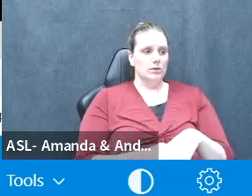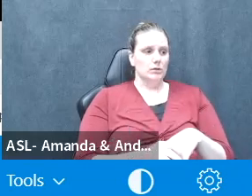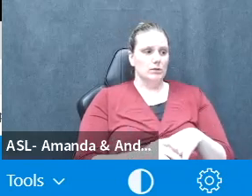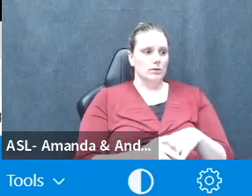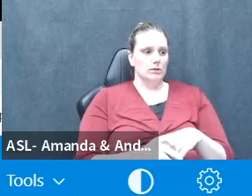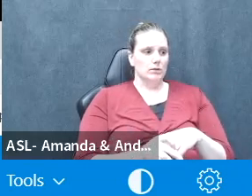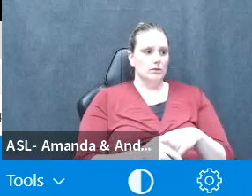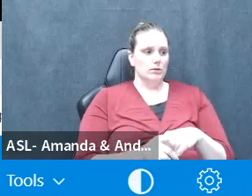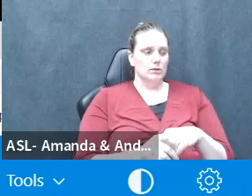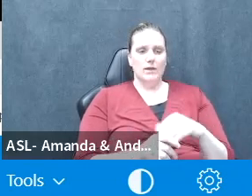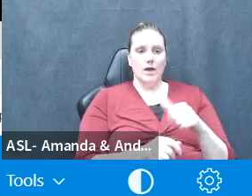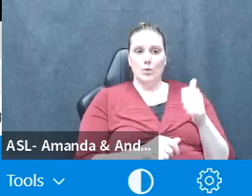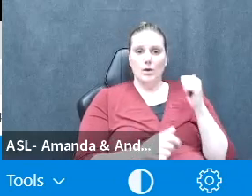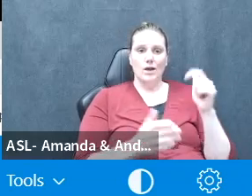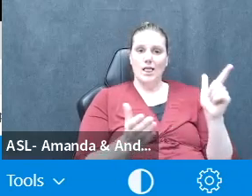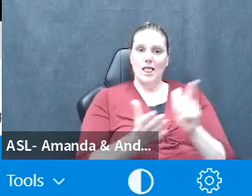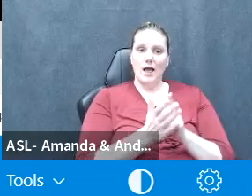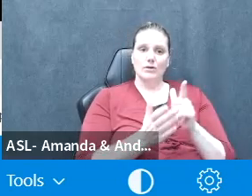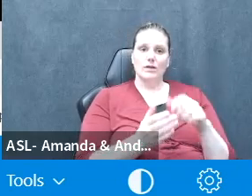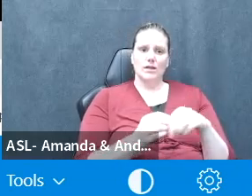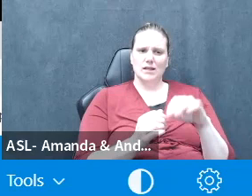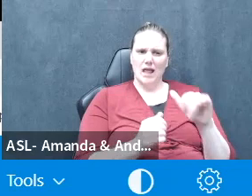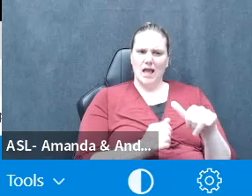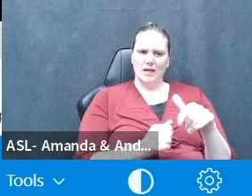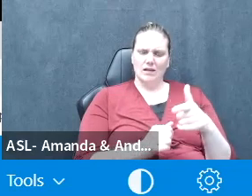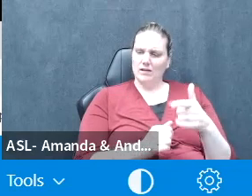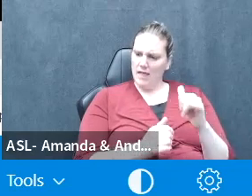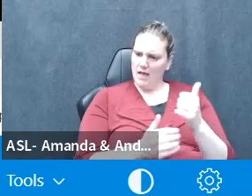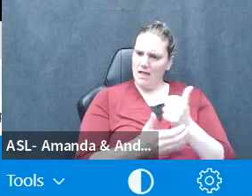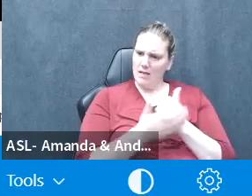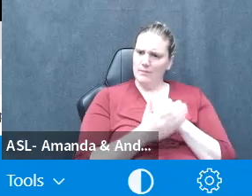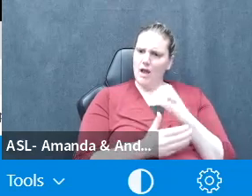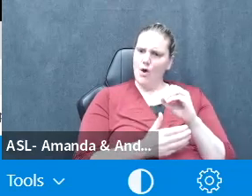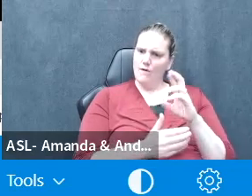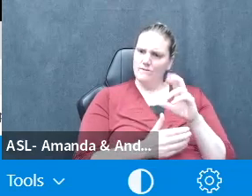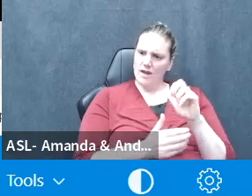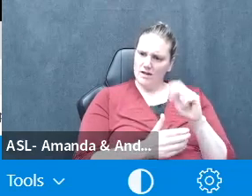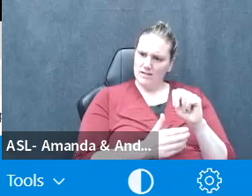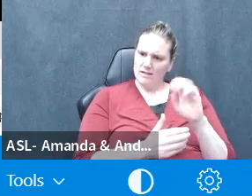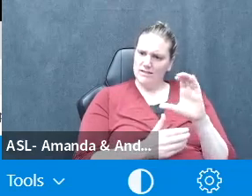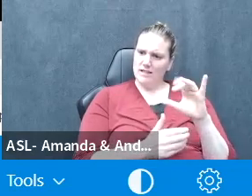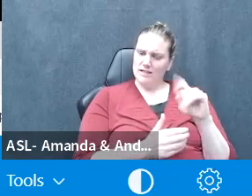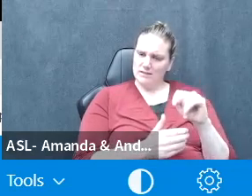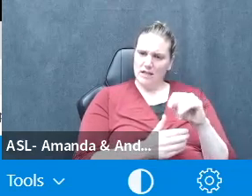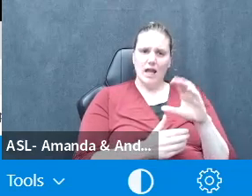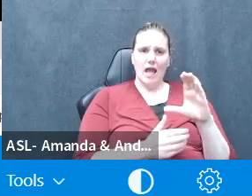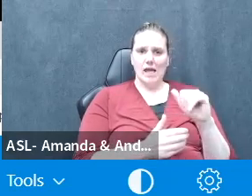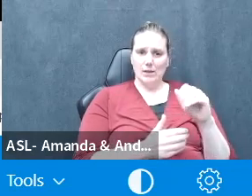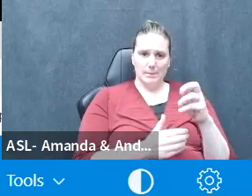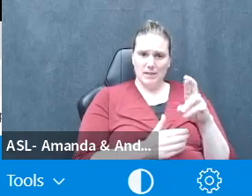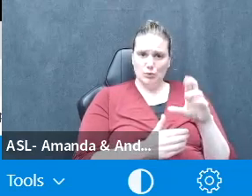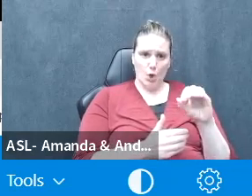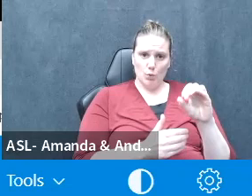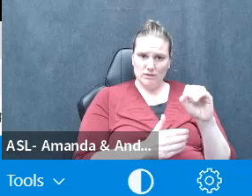because they wouldn't allow it in inpatient. And I'm like, this is what really helped my ovarian cyst and my endometriosis. What are you guys